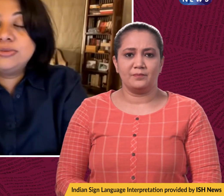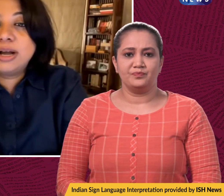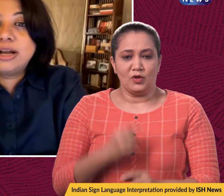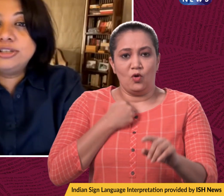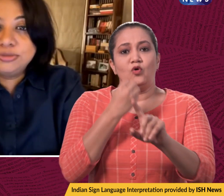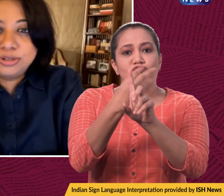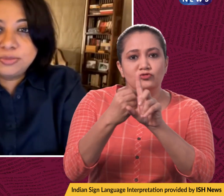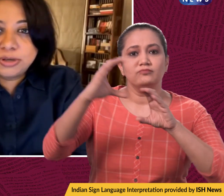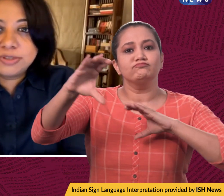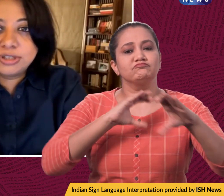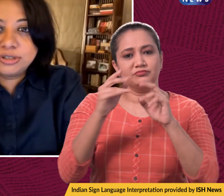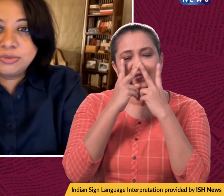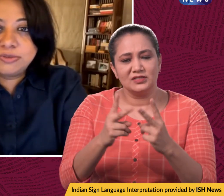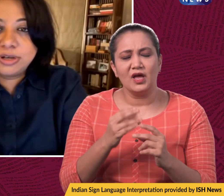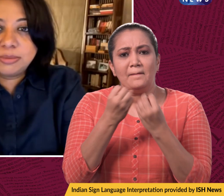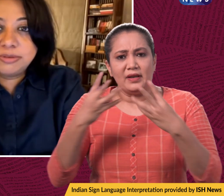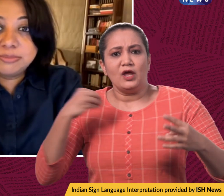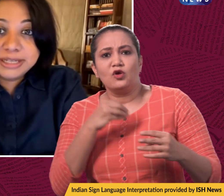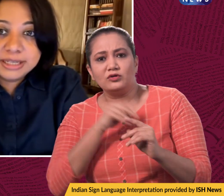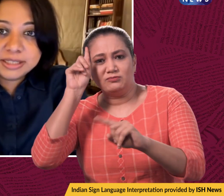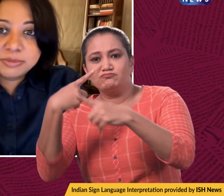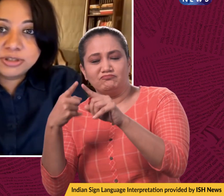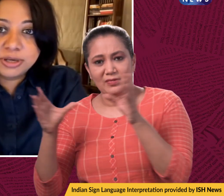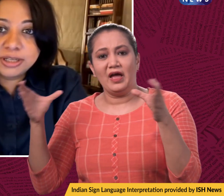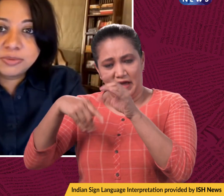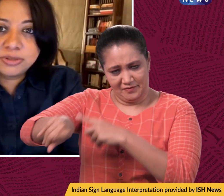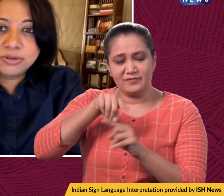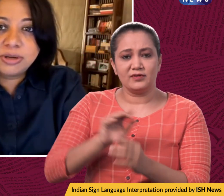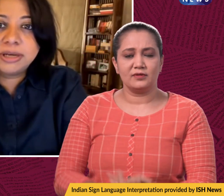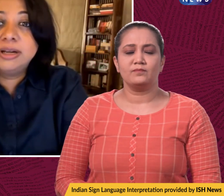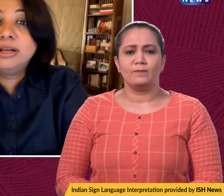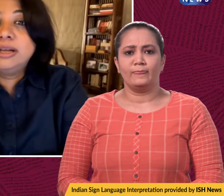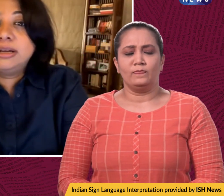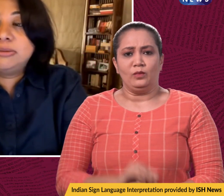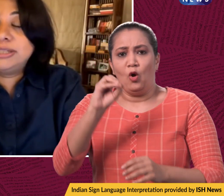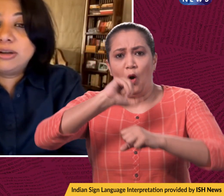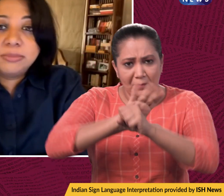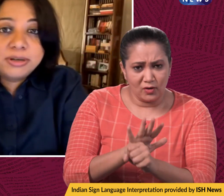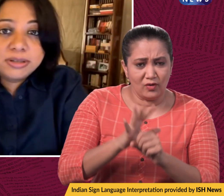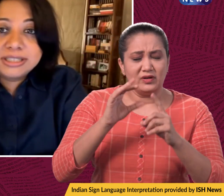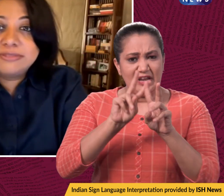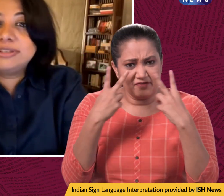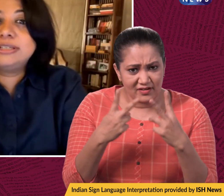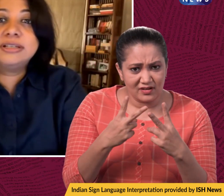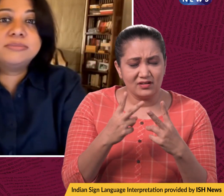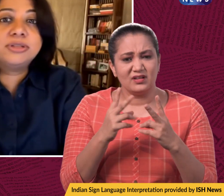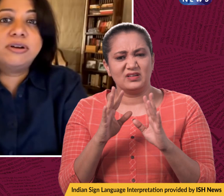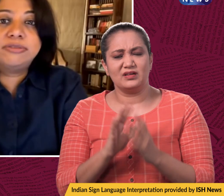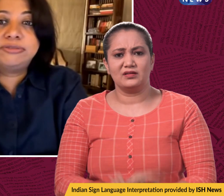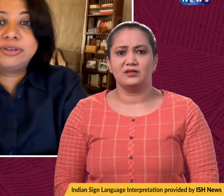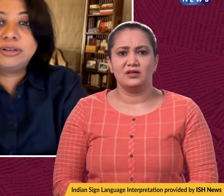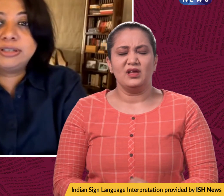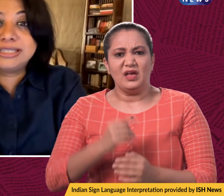in to our YouTube conversation. We've got a couple of medical experts joining us. We're going to talk about whether Omicron is different in